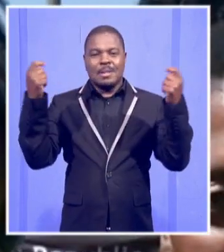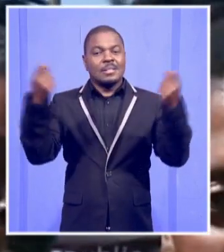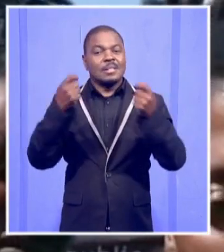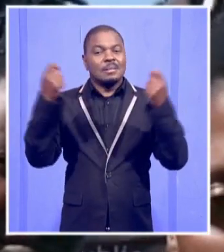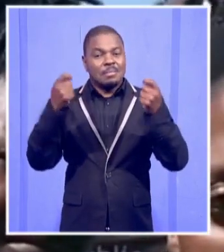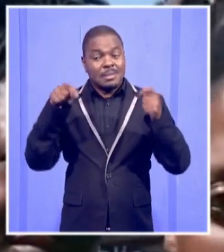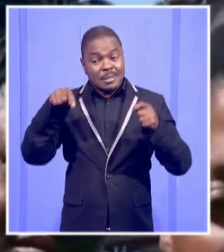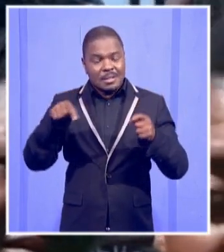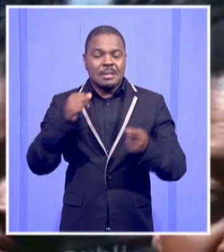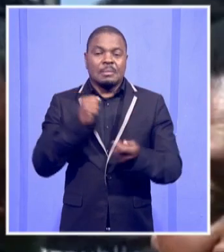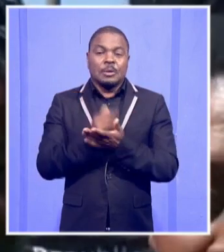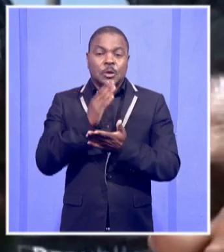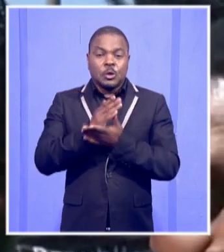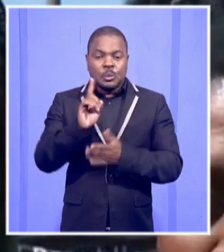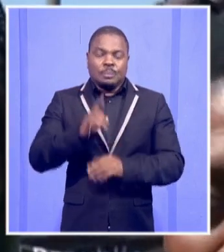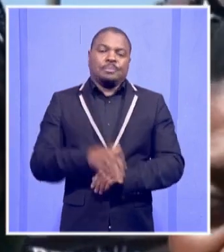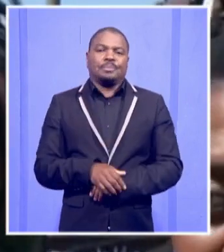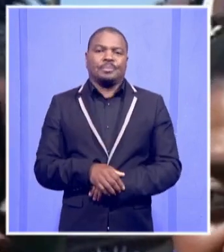that